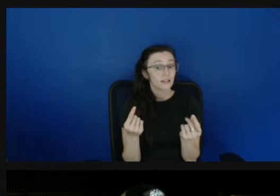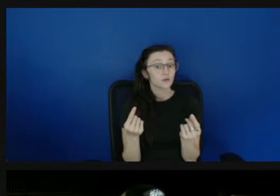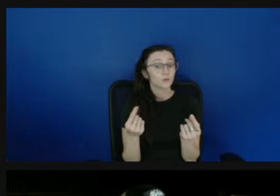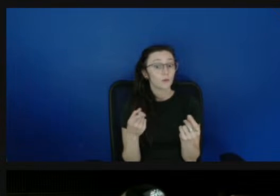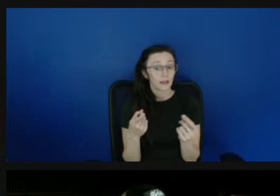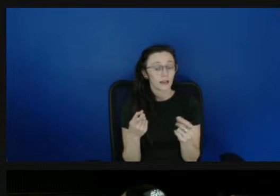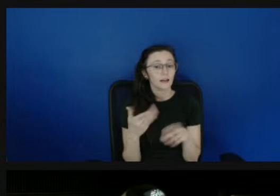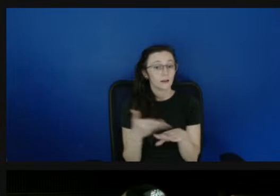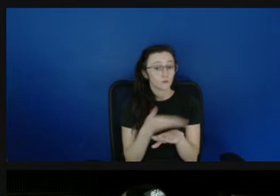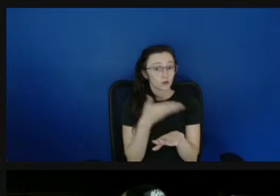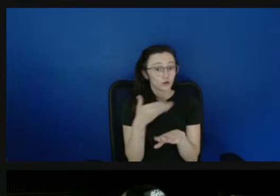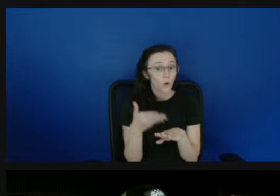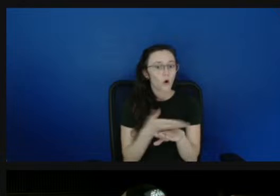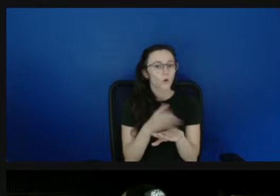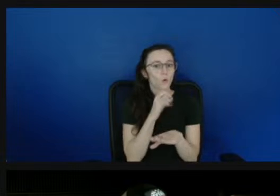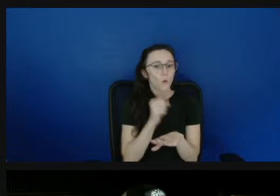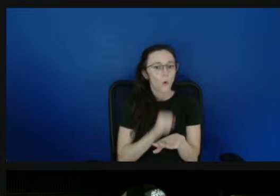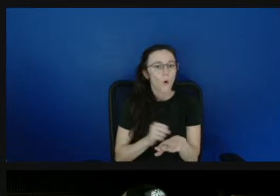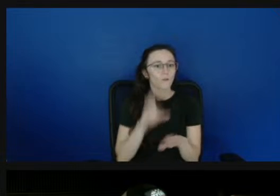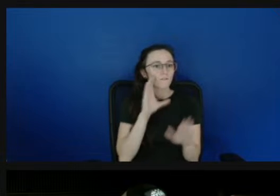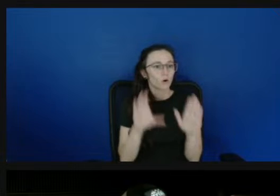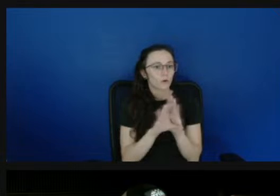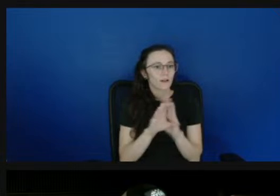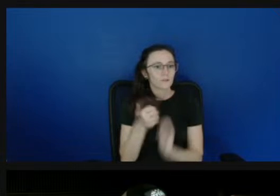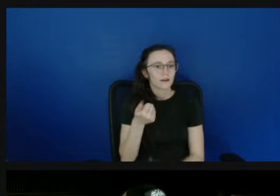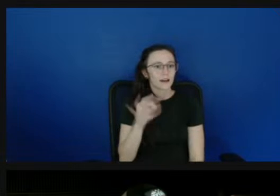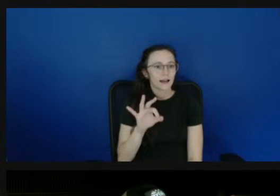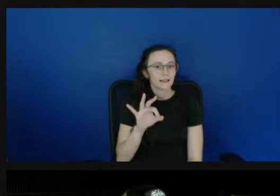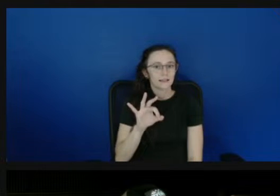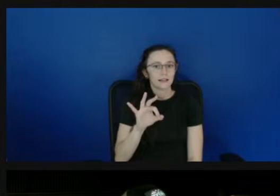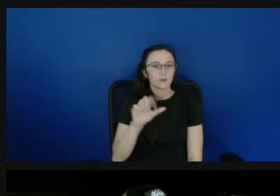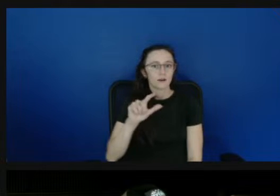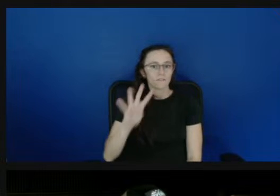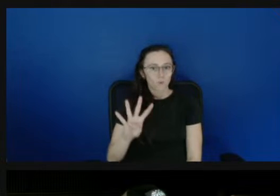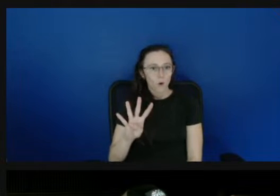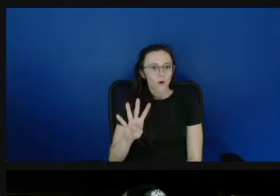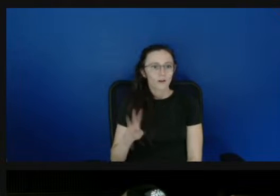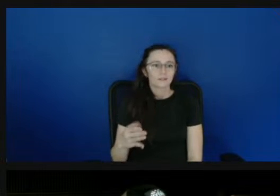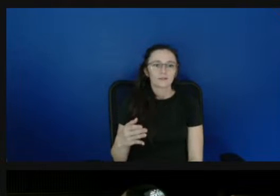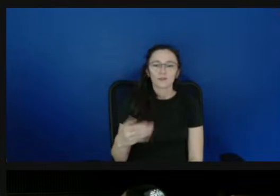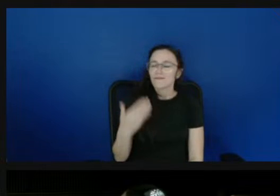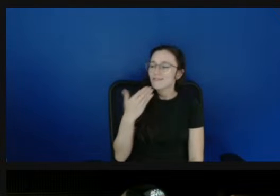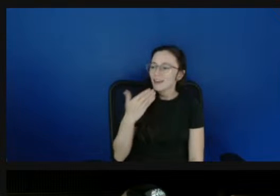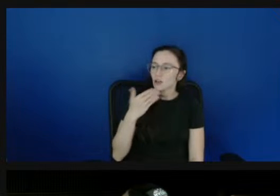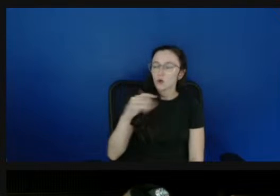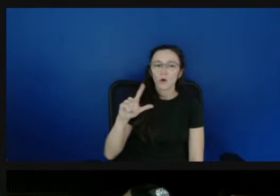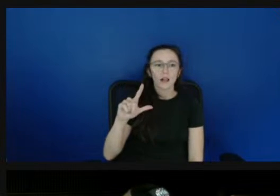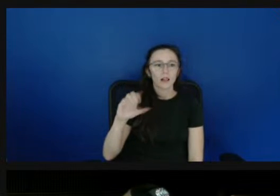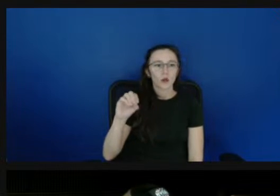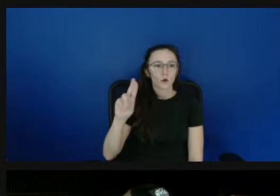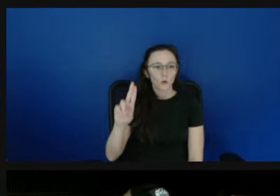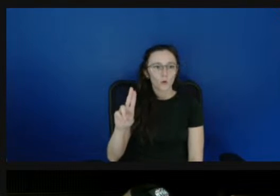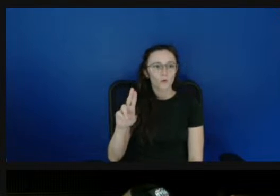from 1924. Shout out to Lou, producer here backstage, did a lot of this work.